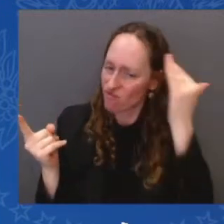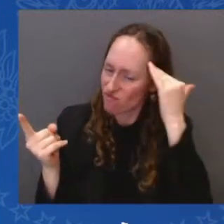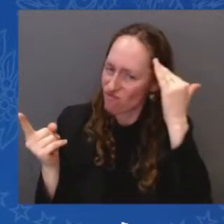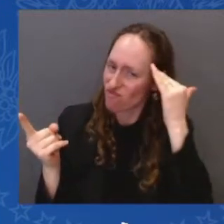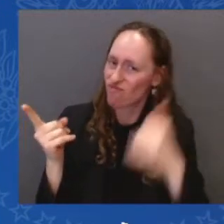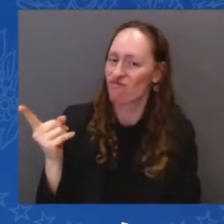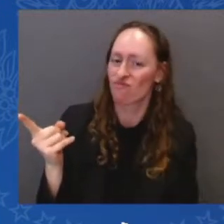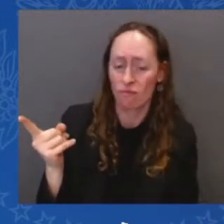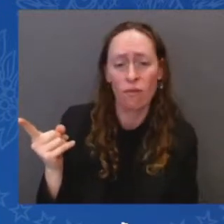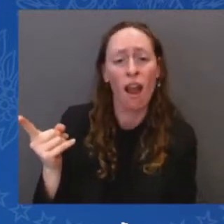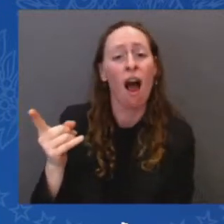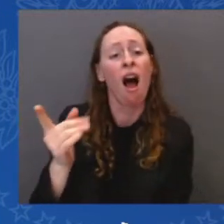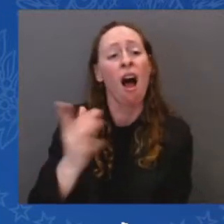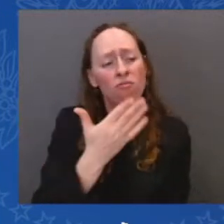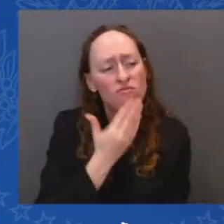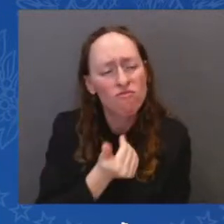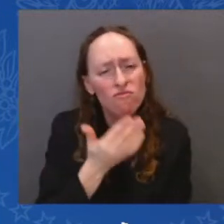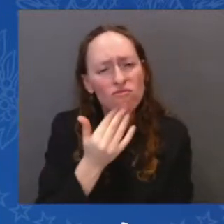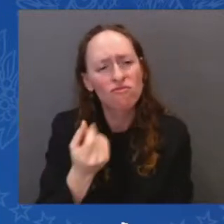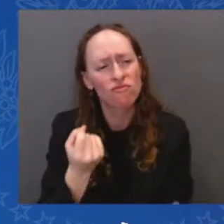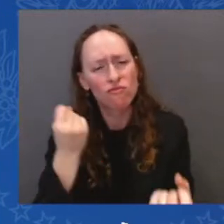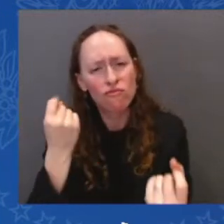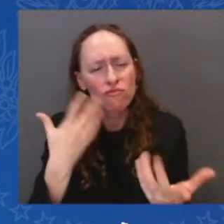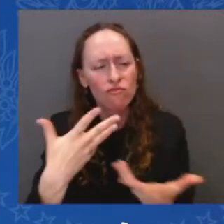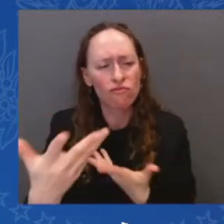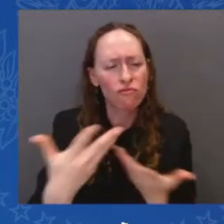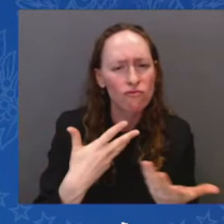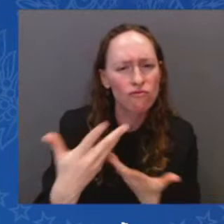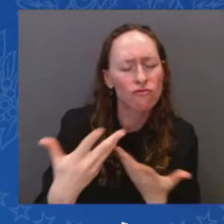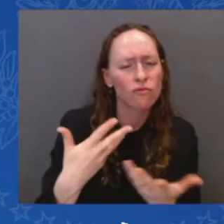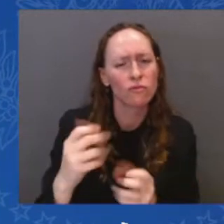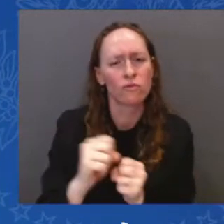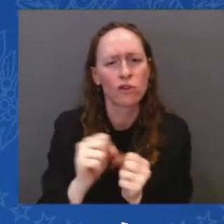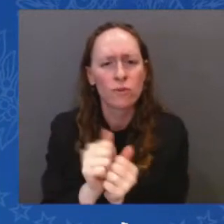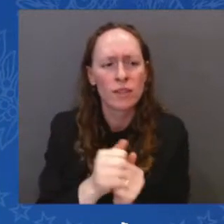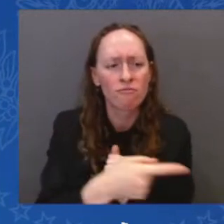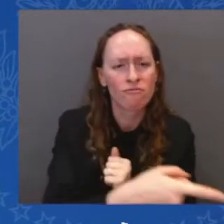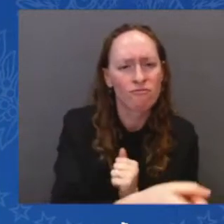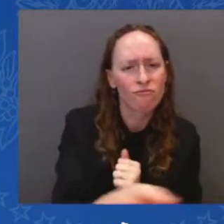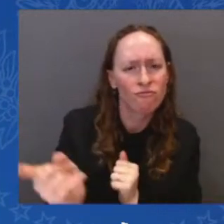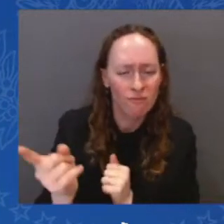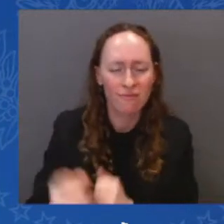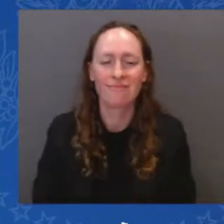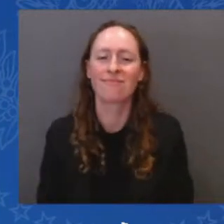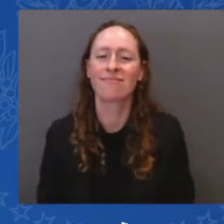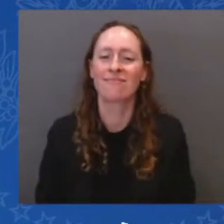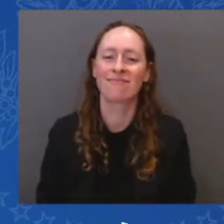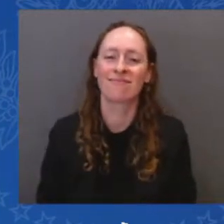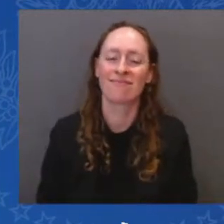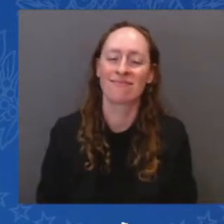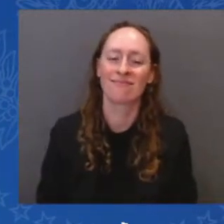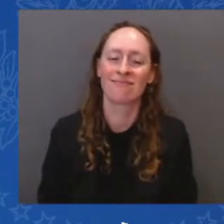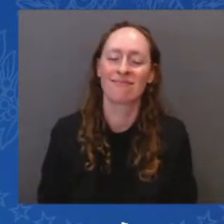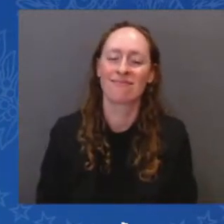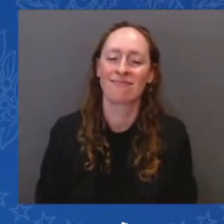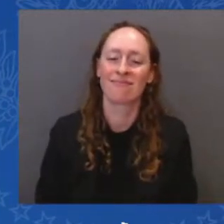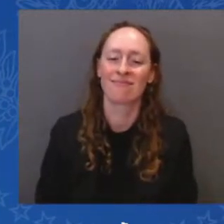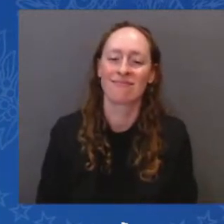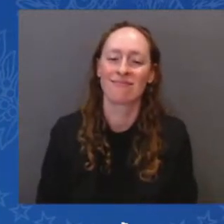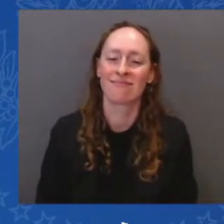Now, General Brown would not be where he is today without his wife Shireen and their sons Sean and